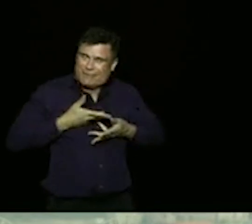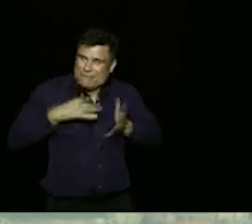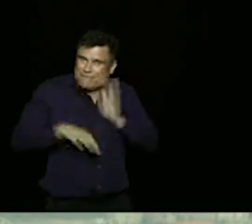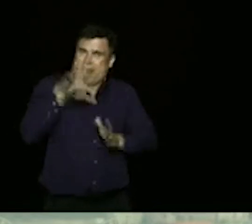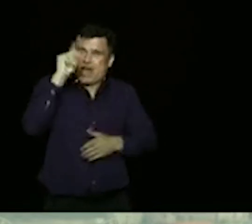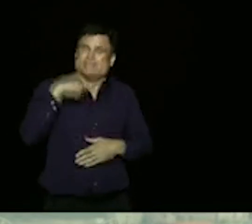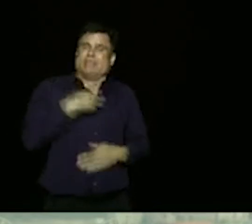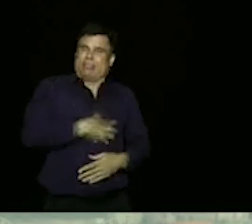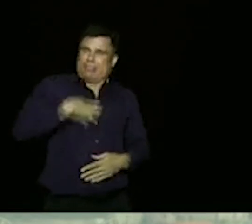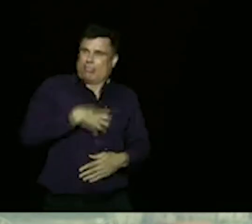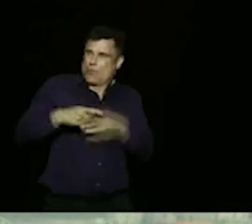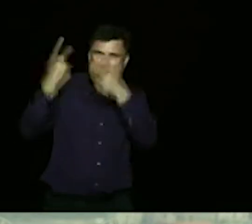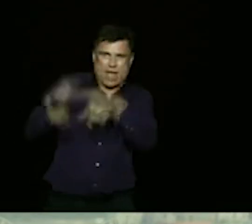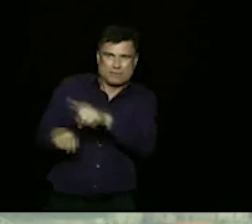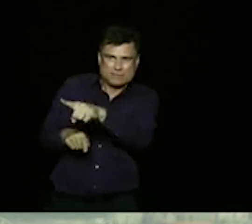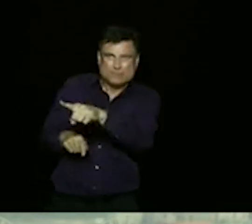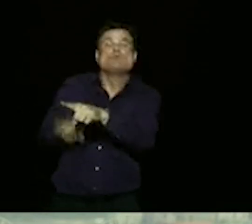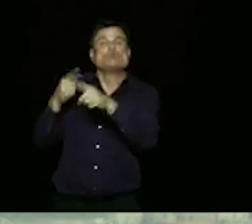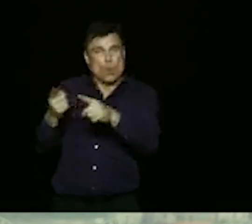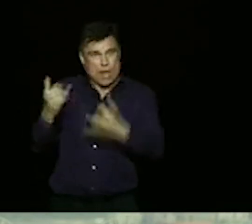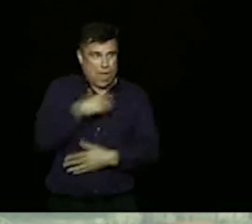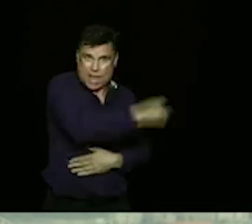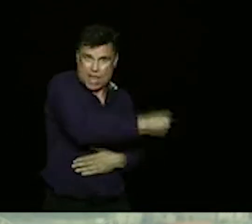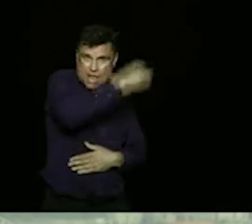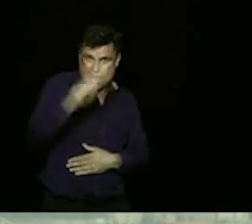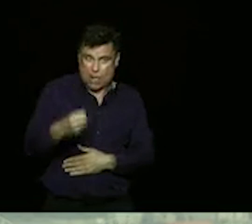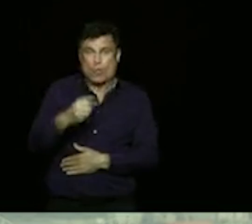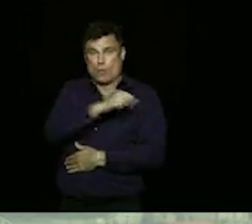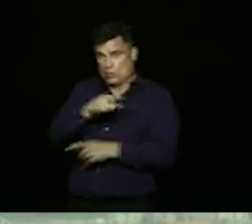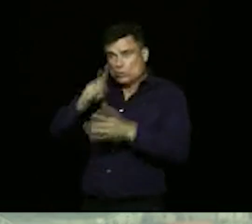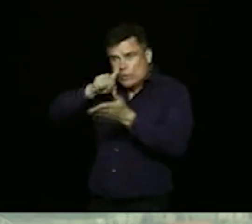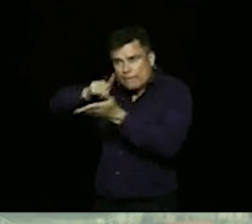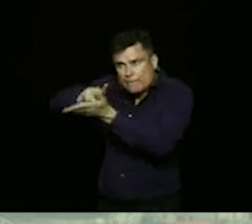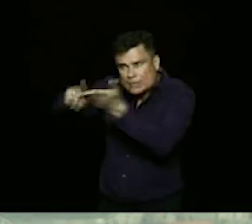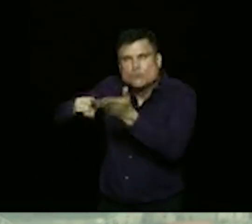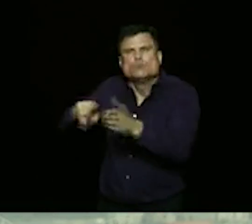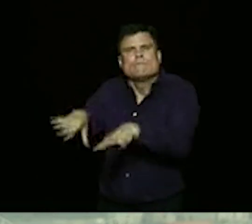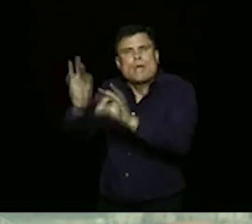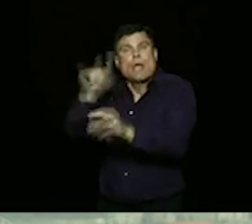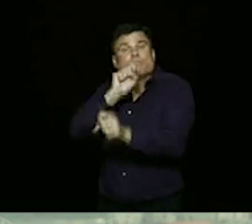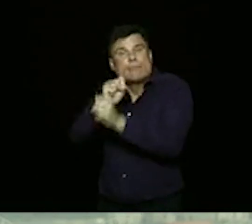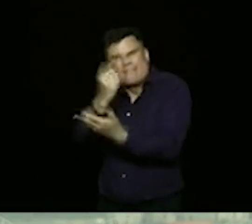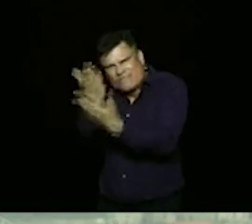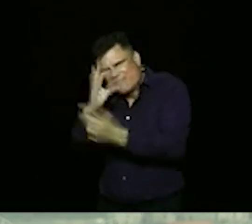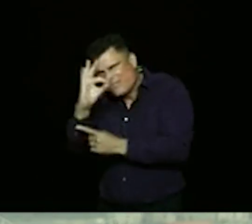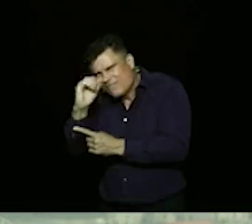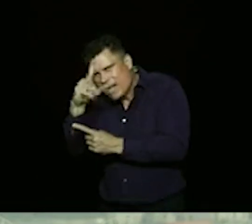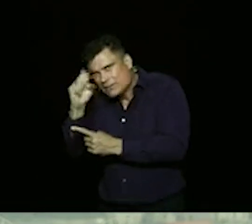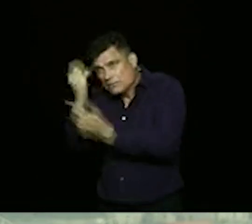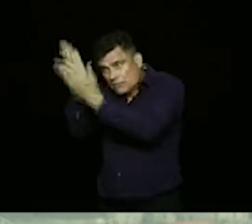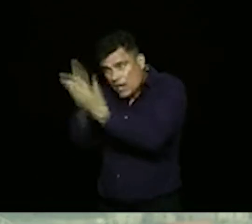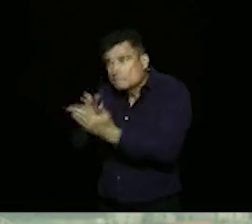think that's the right thing to do, because we need to operate on that basis. We need to also pursue reconciliation and